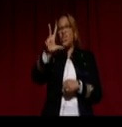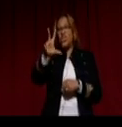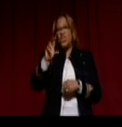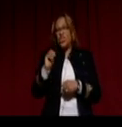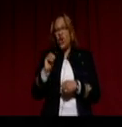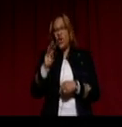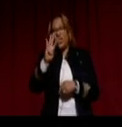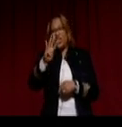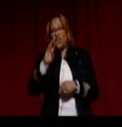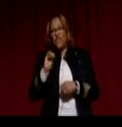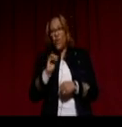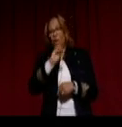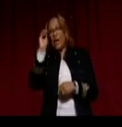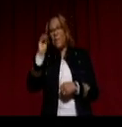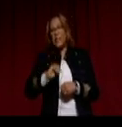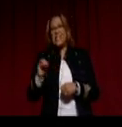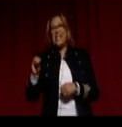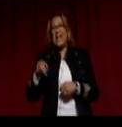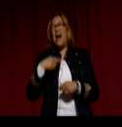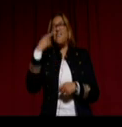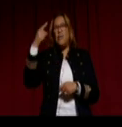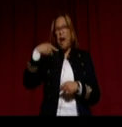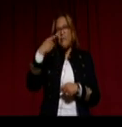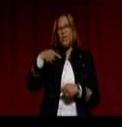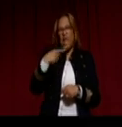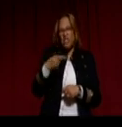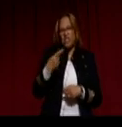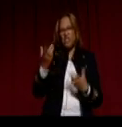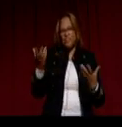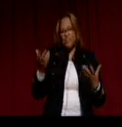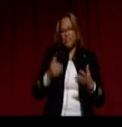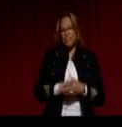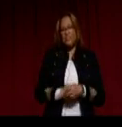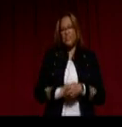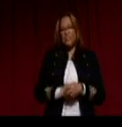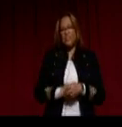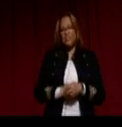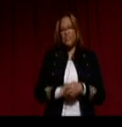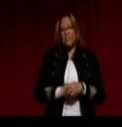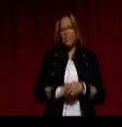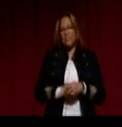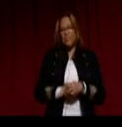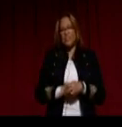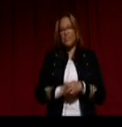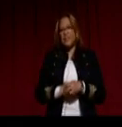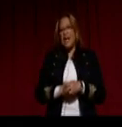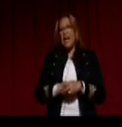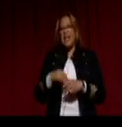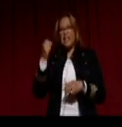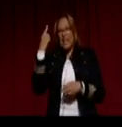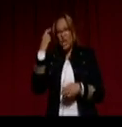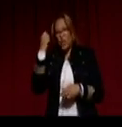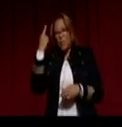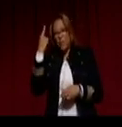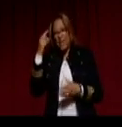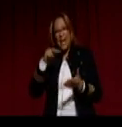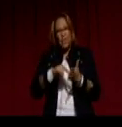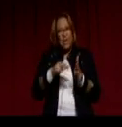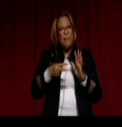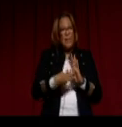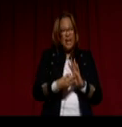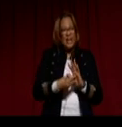30 to 40% of the population. Now, in order to get a grip on that, what that